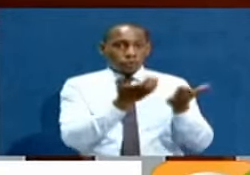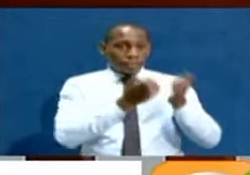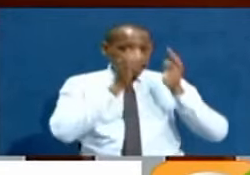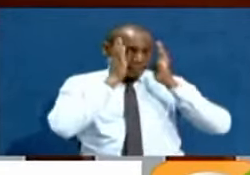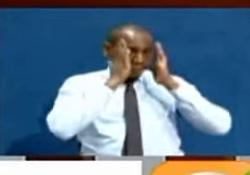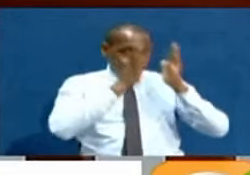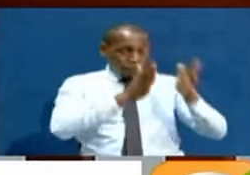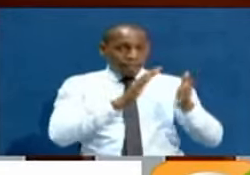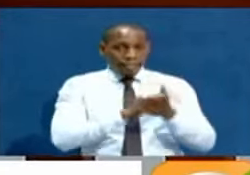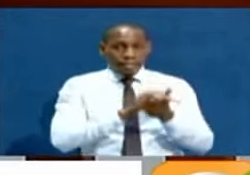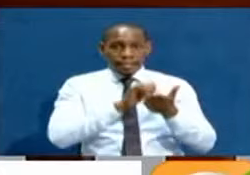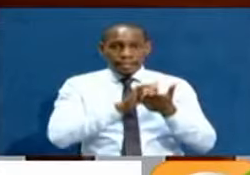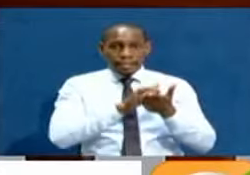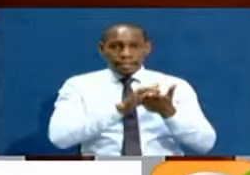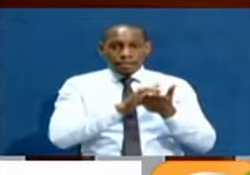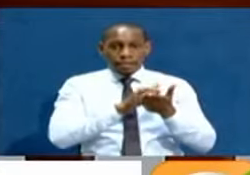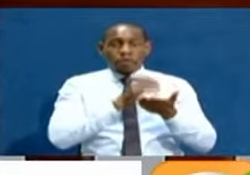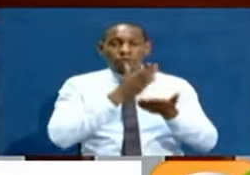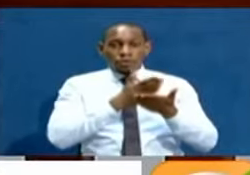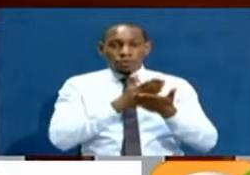attention, but